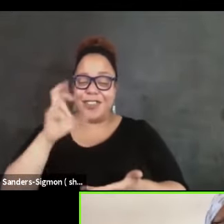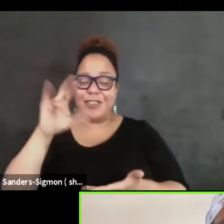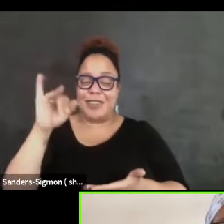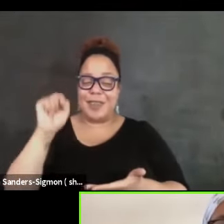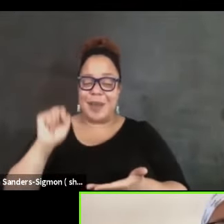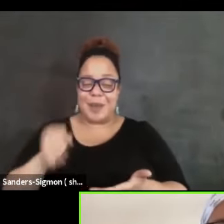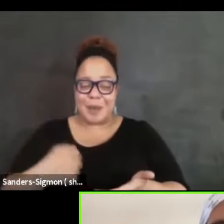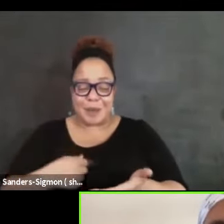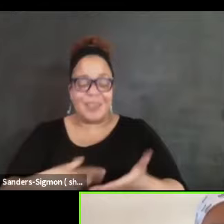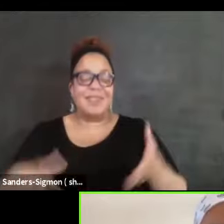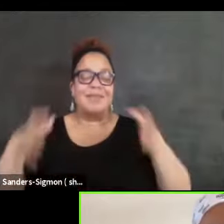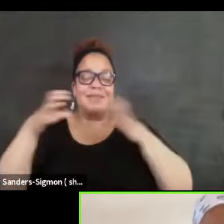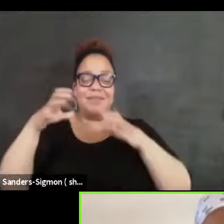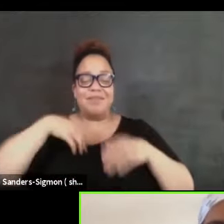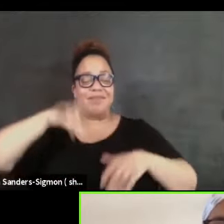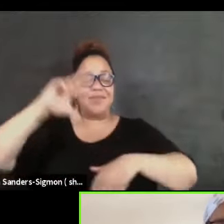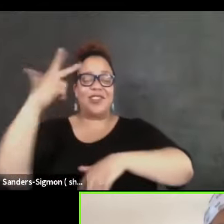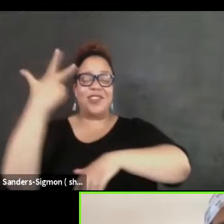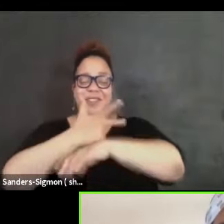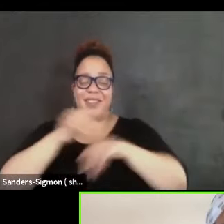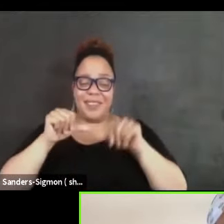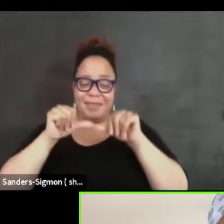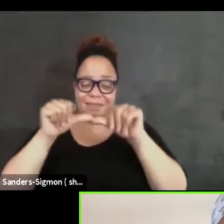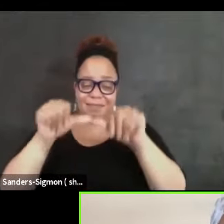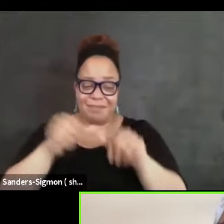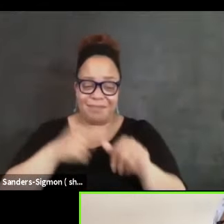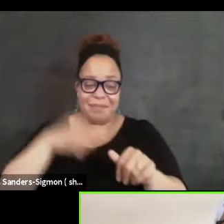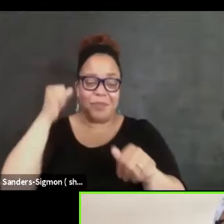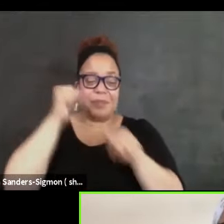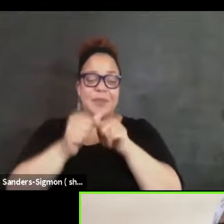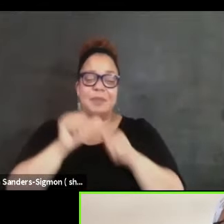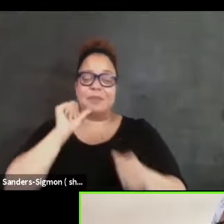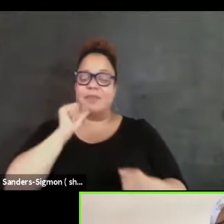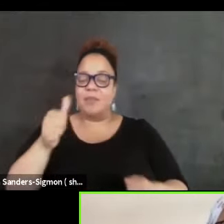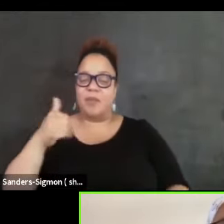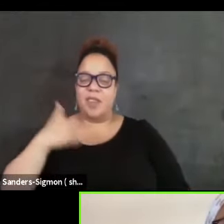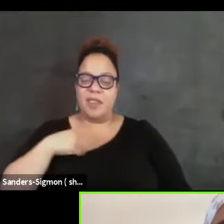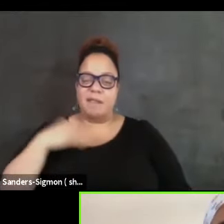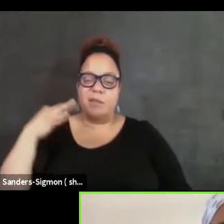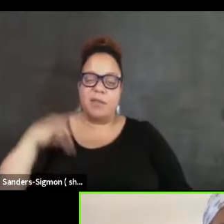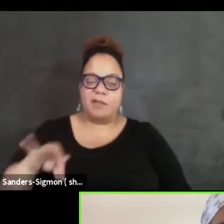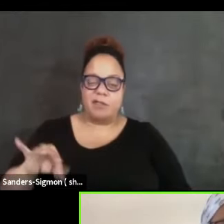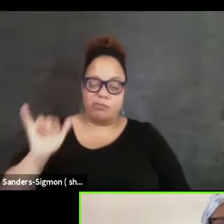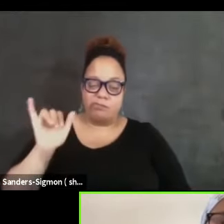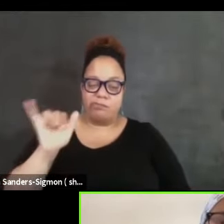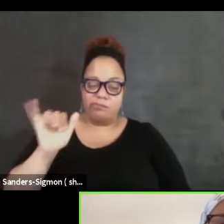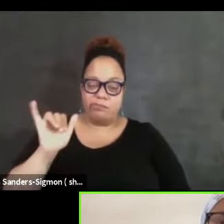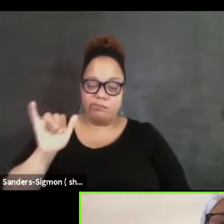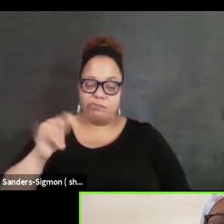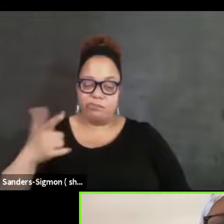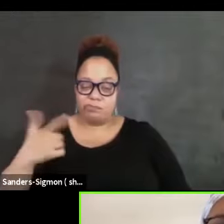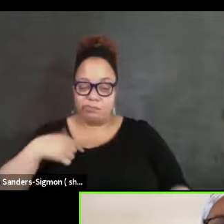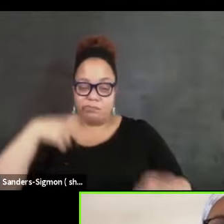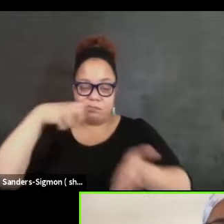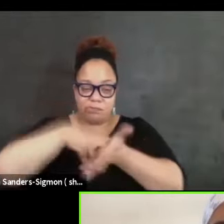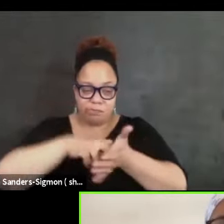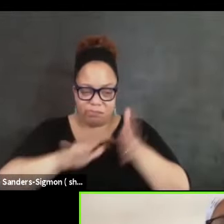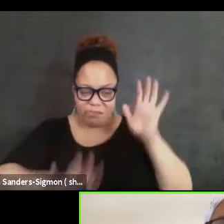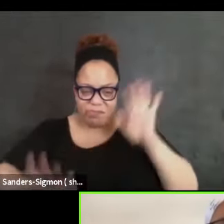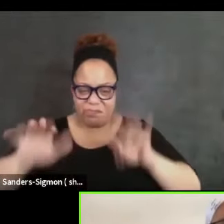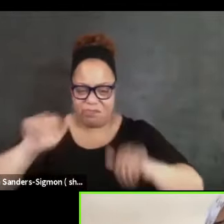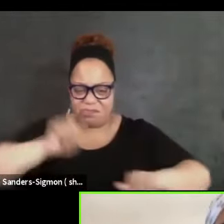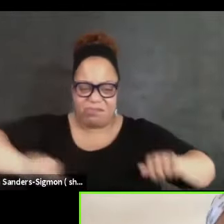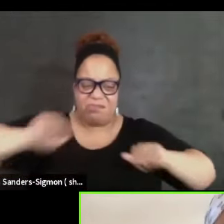have to work for what I have and want. I have to get on my knees and deep clean the bathroom before I can leave the house. I have to watch videos on YouTube